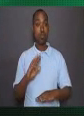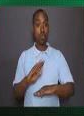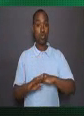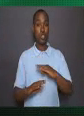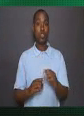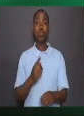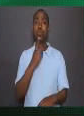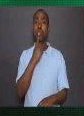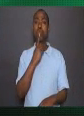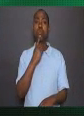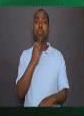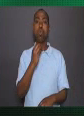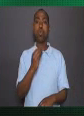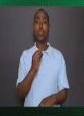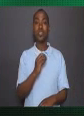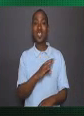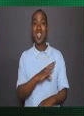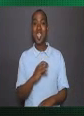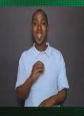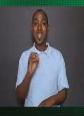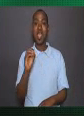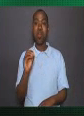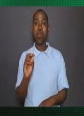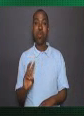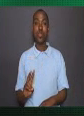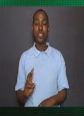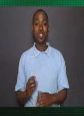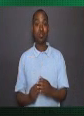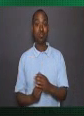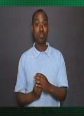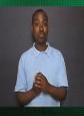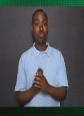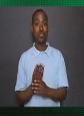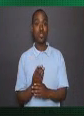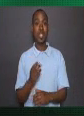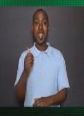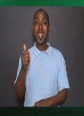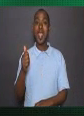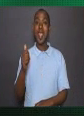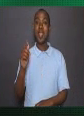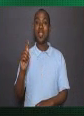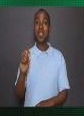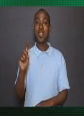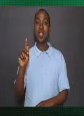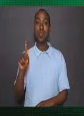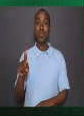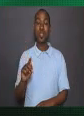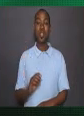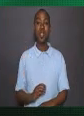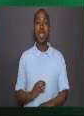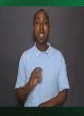glucose and oxygen produces ATP, carbon